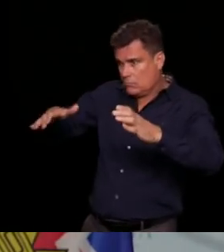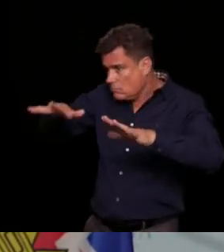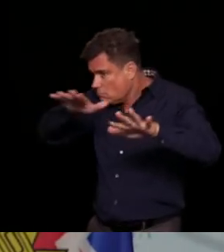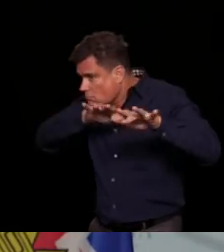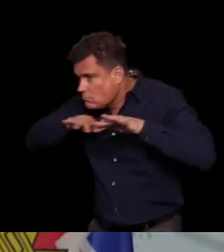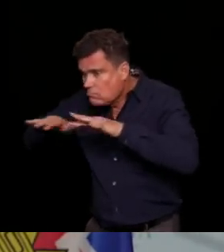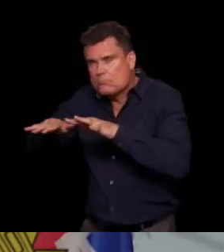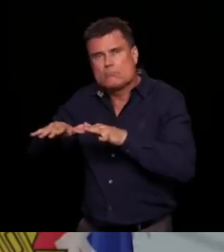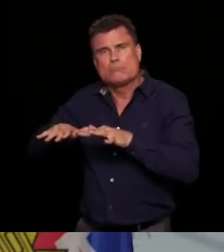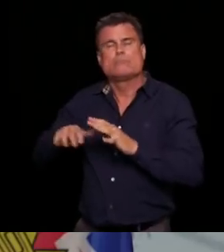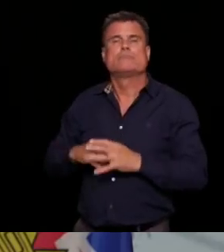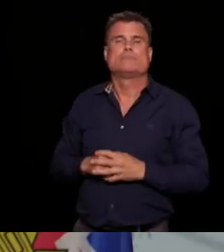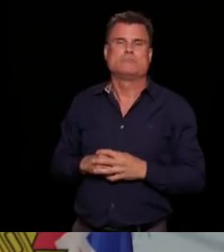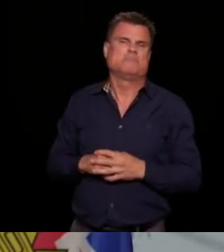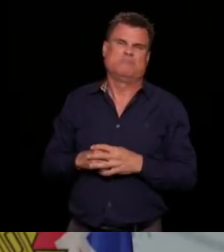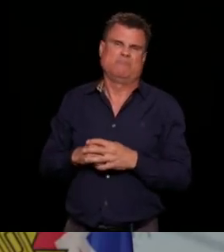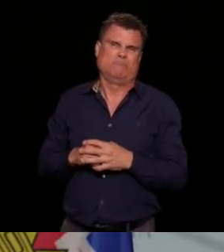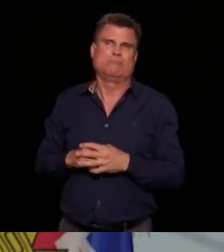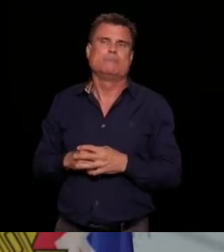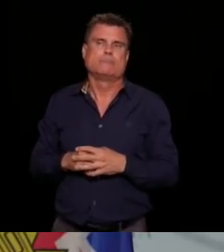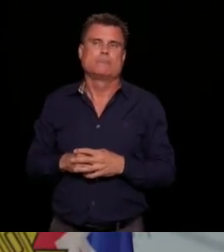Korstrom, business in Vancouver.